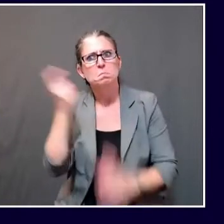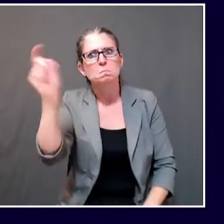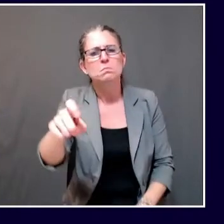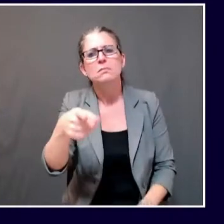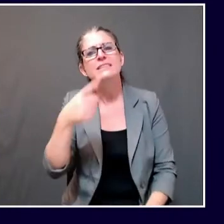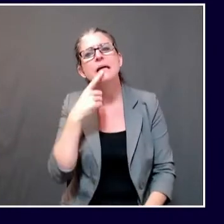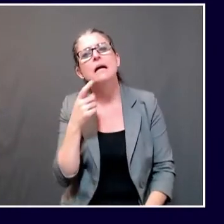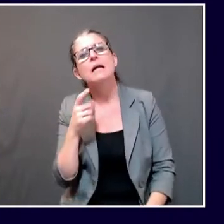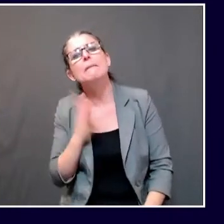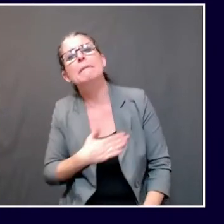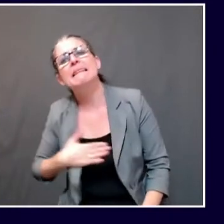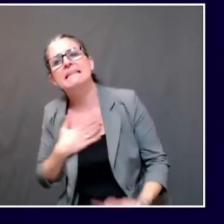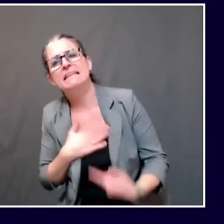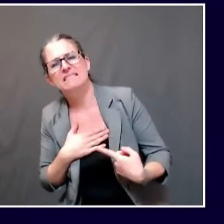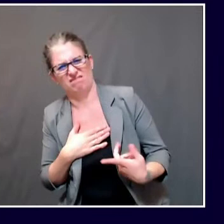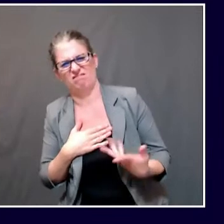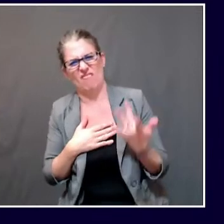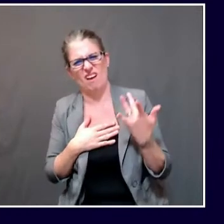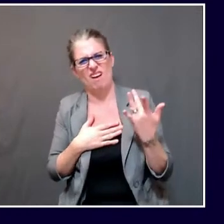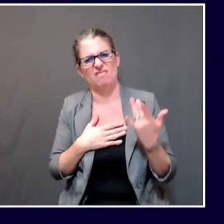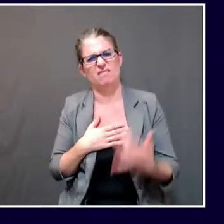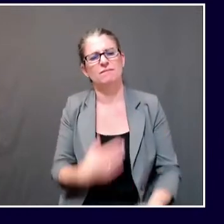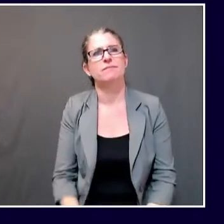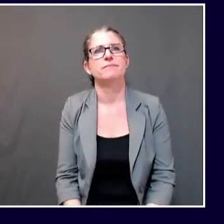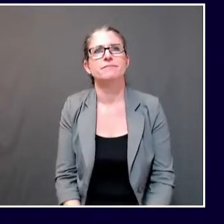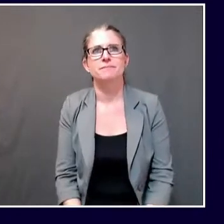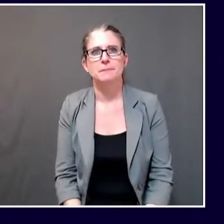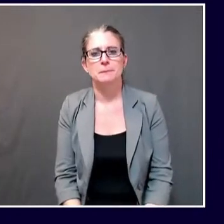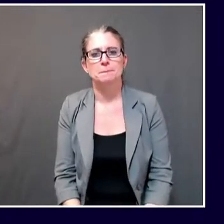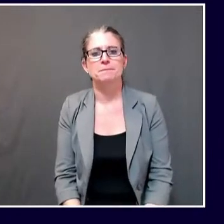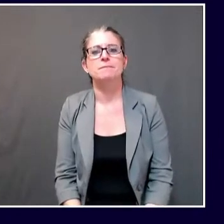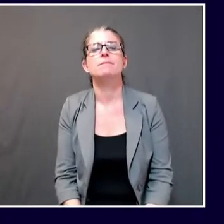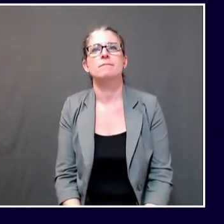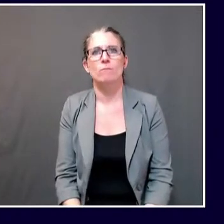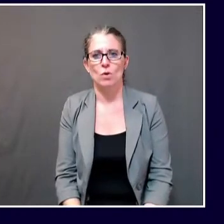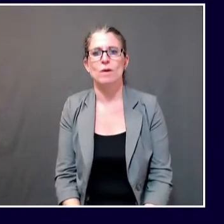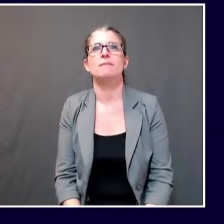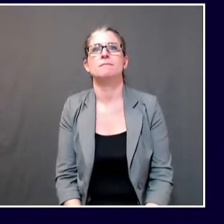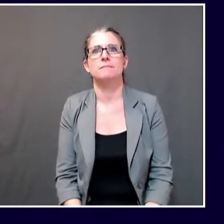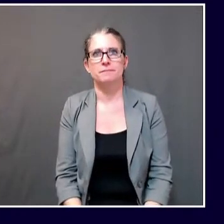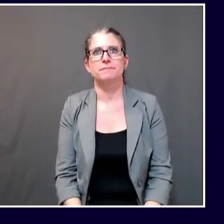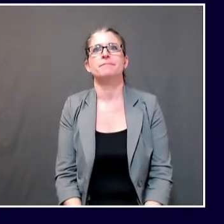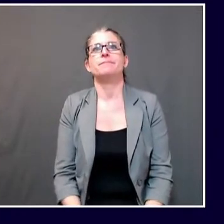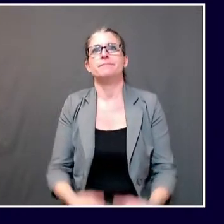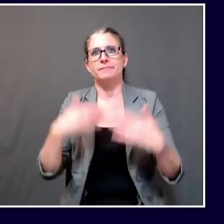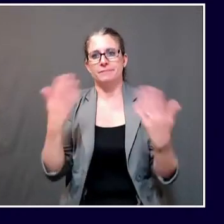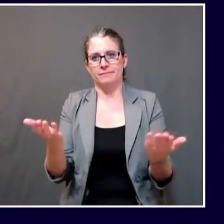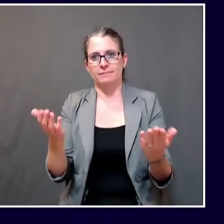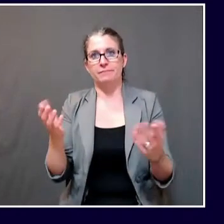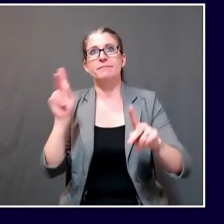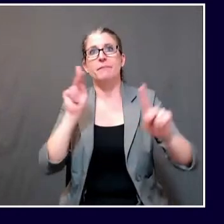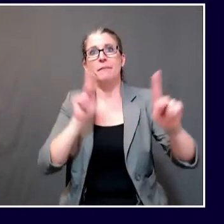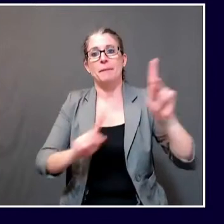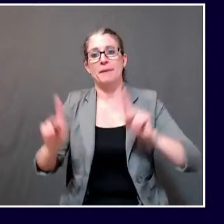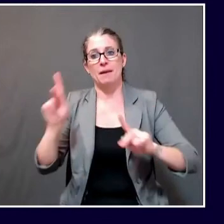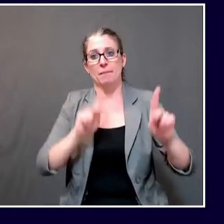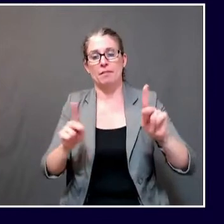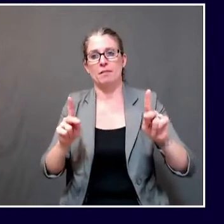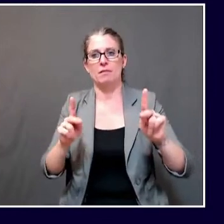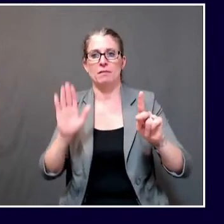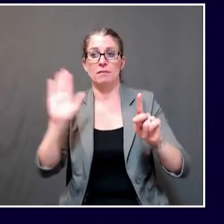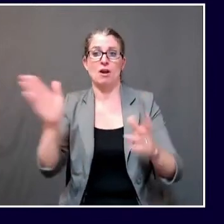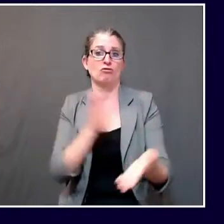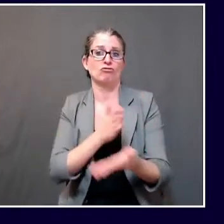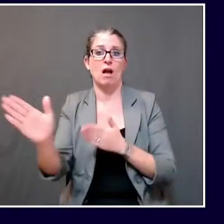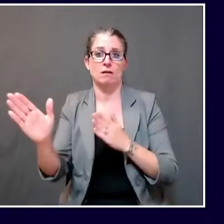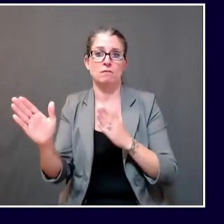mask. And we had that discussion for July. Now, conversely, if you're going to City Hall to get an absentee